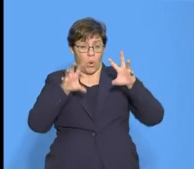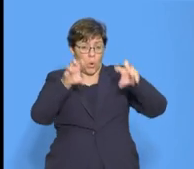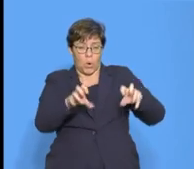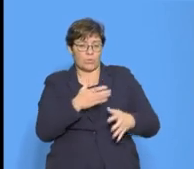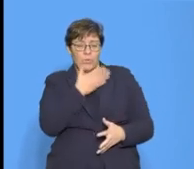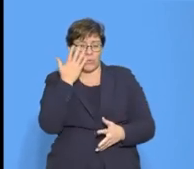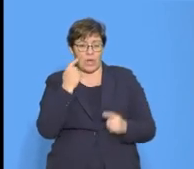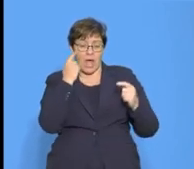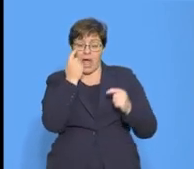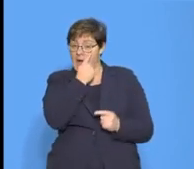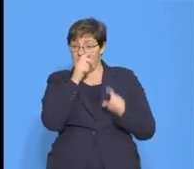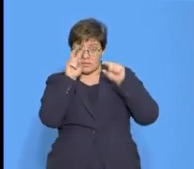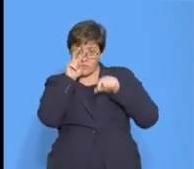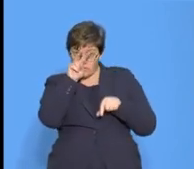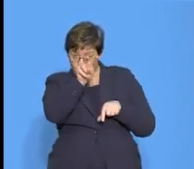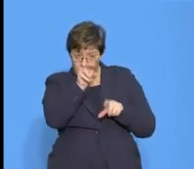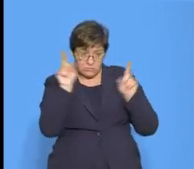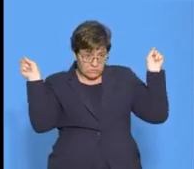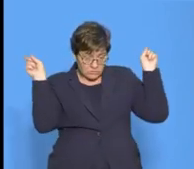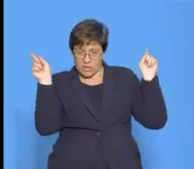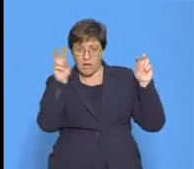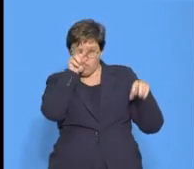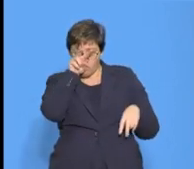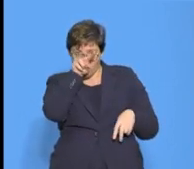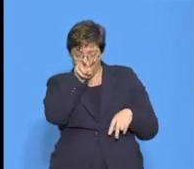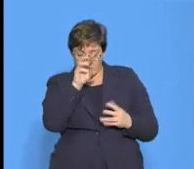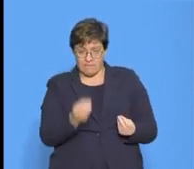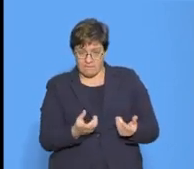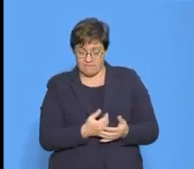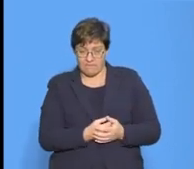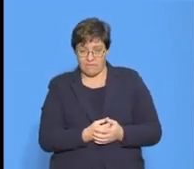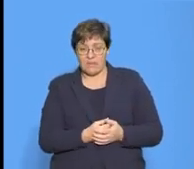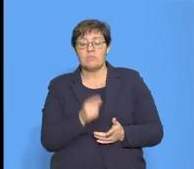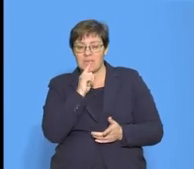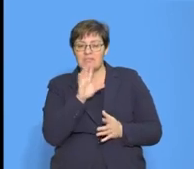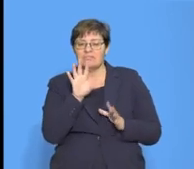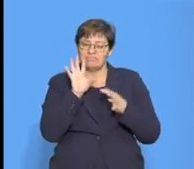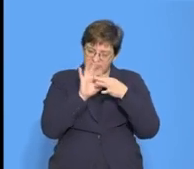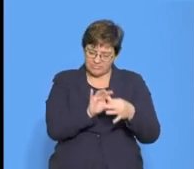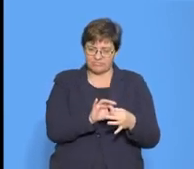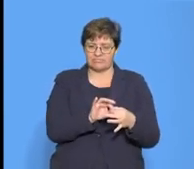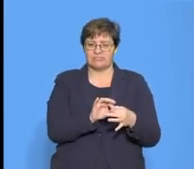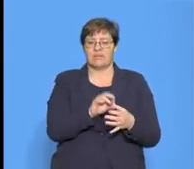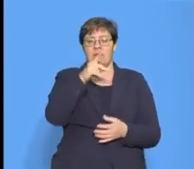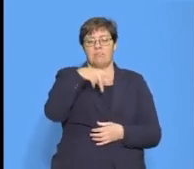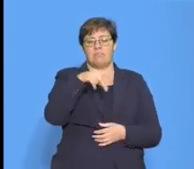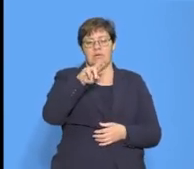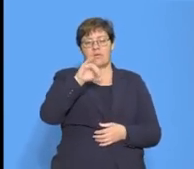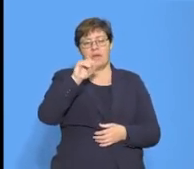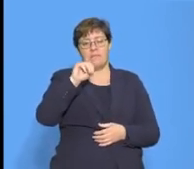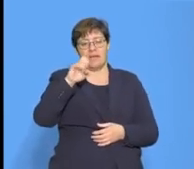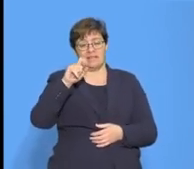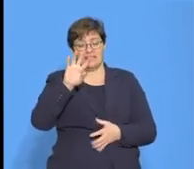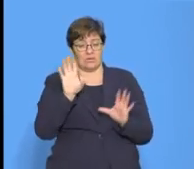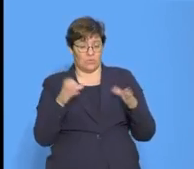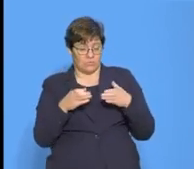claws, there are 2 eyes facing forward, etc. So there are lots of characteristics that then are unique to the primate